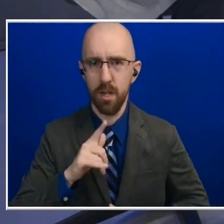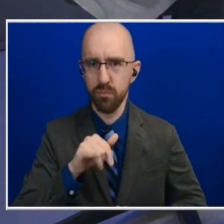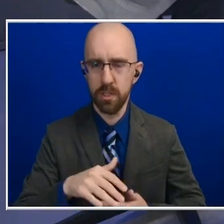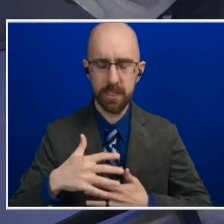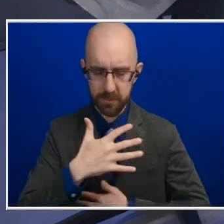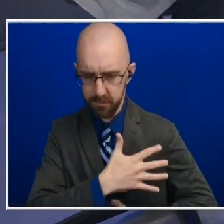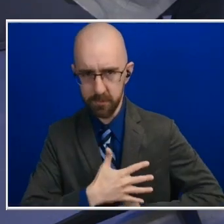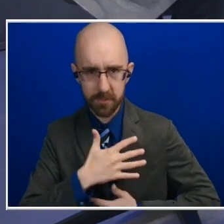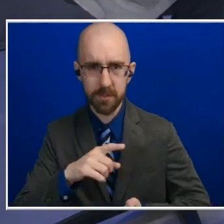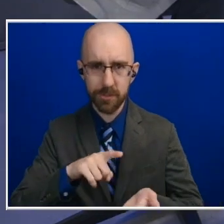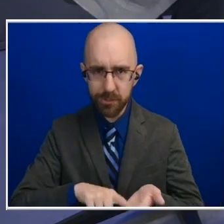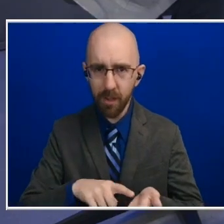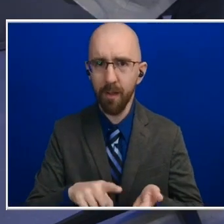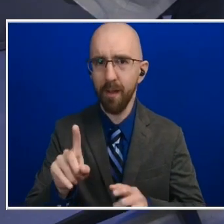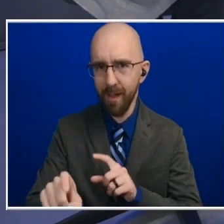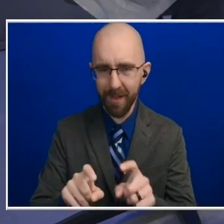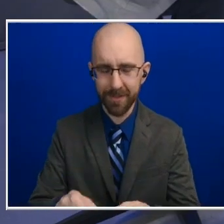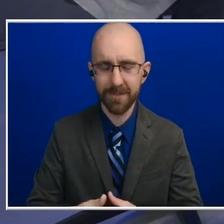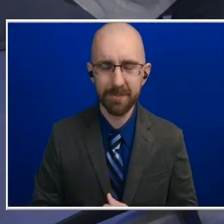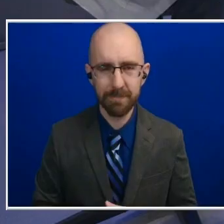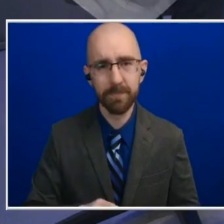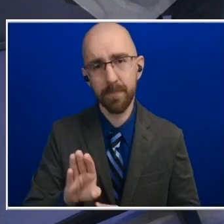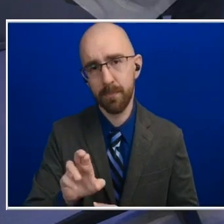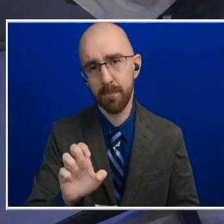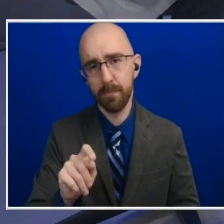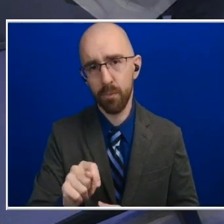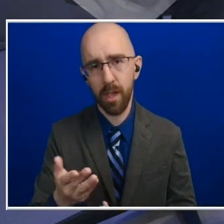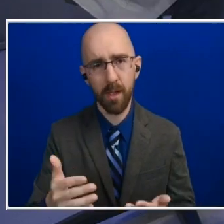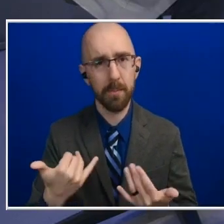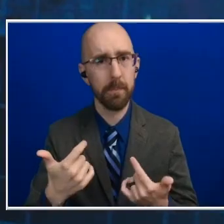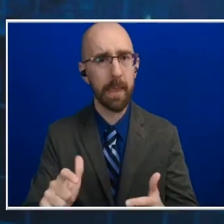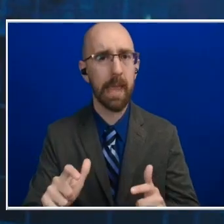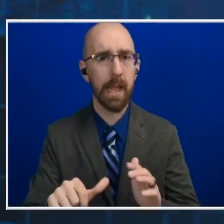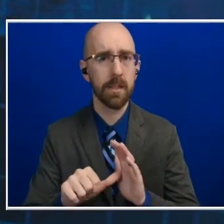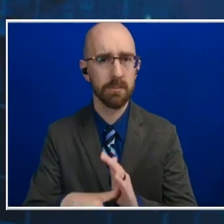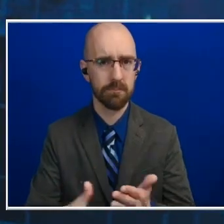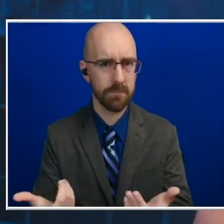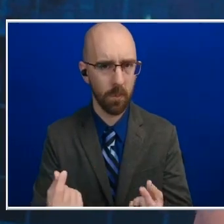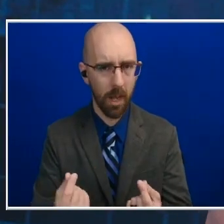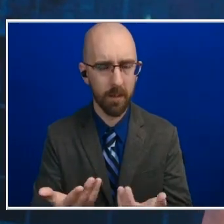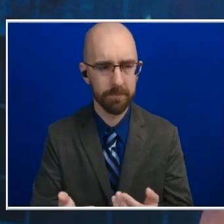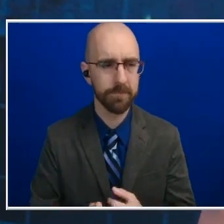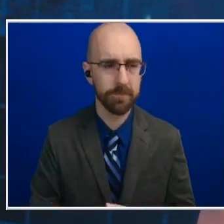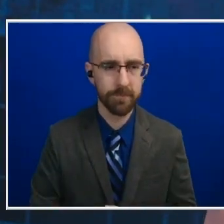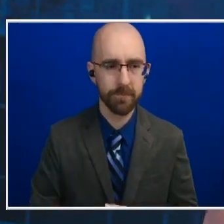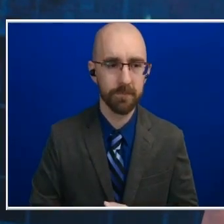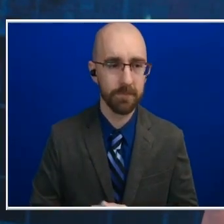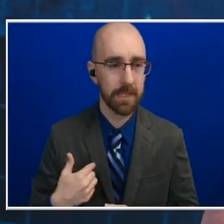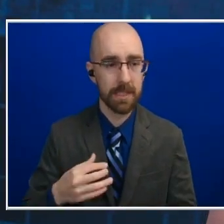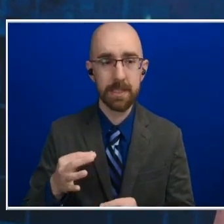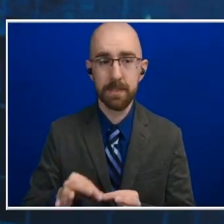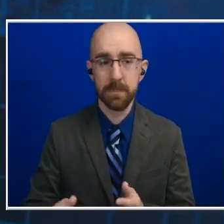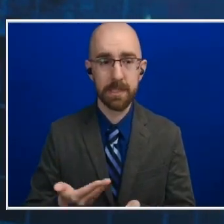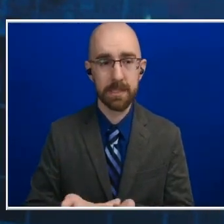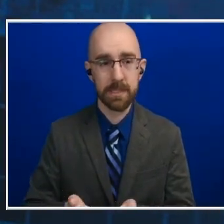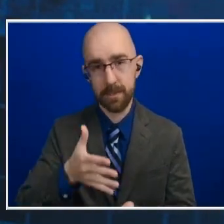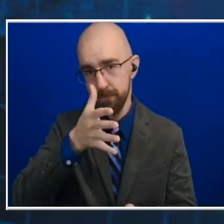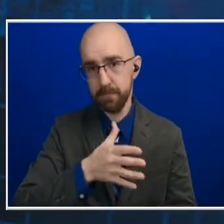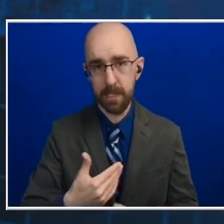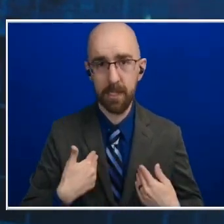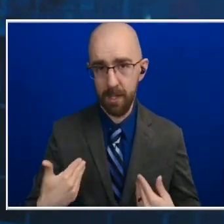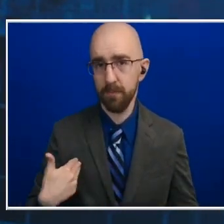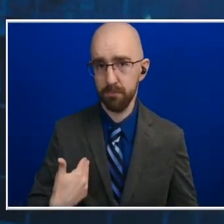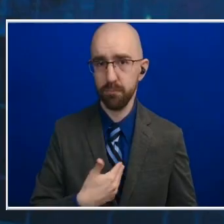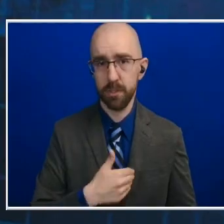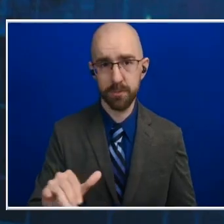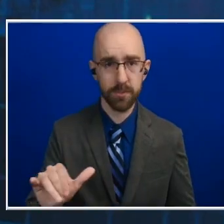questions. Mm-hmm. All right, Bret, what's the big takeaway from your story? I'd say the simplest thing is that men have breasts too,